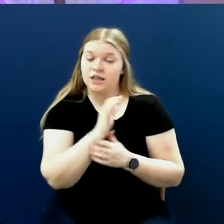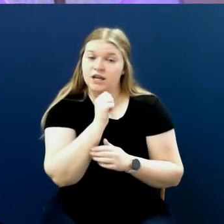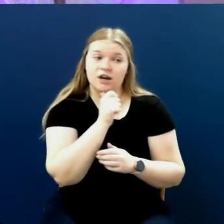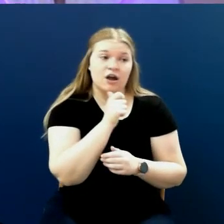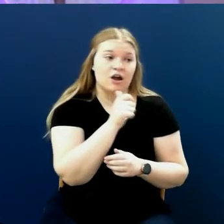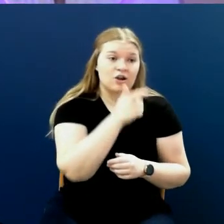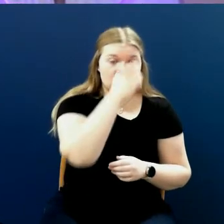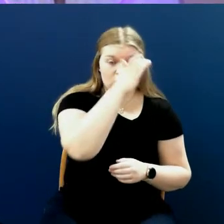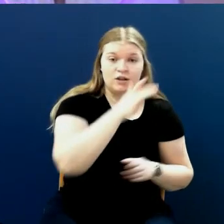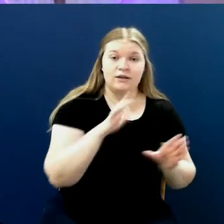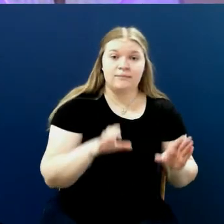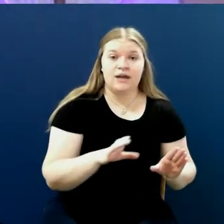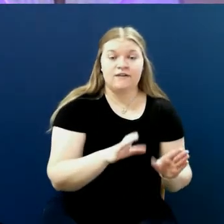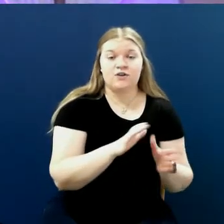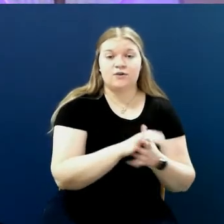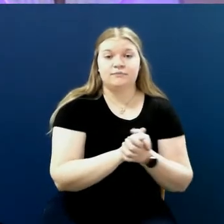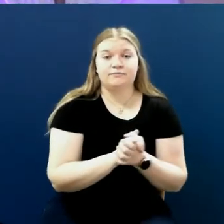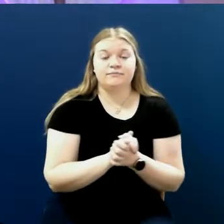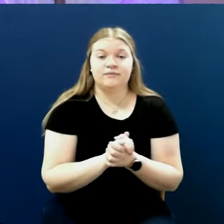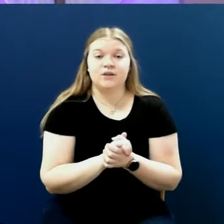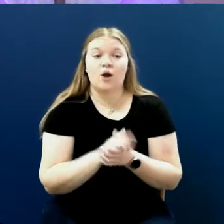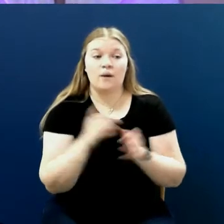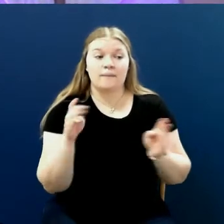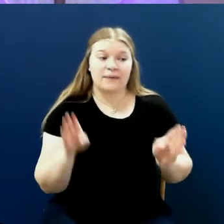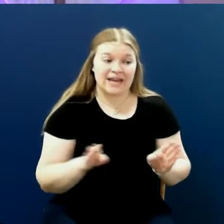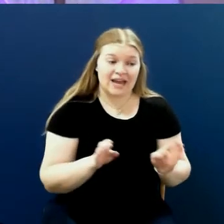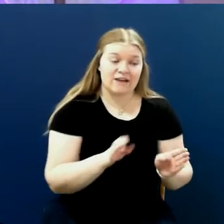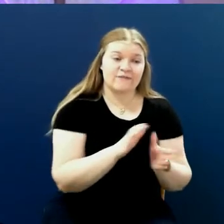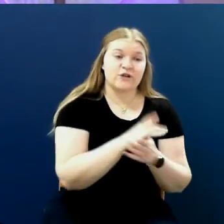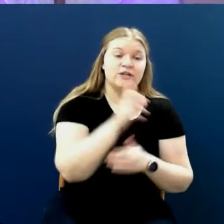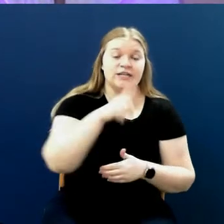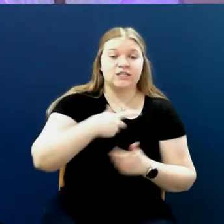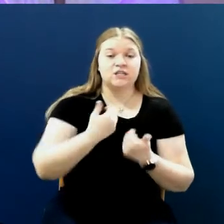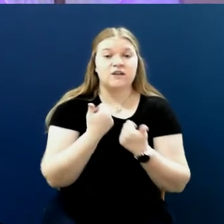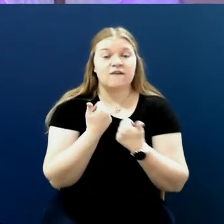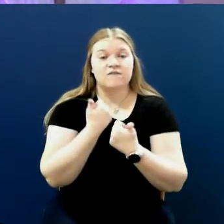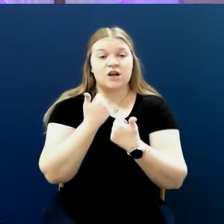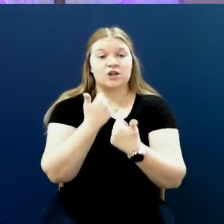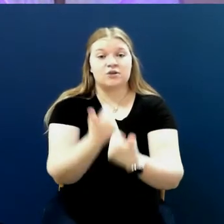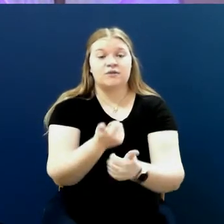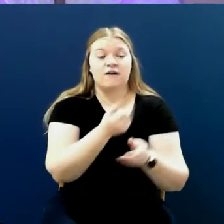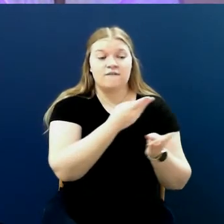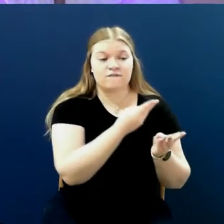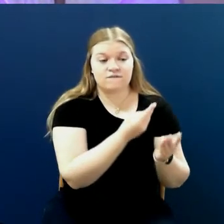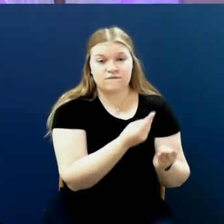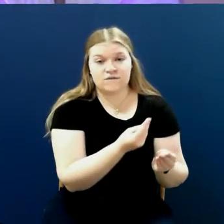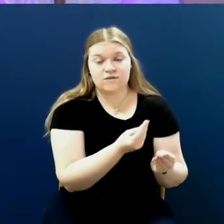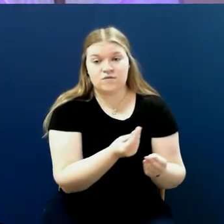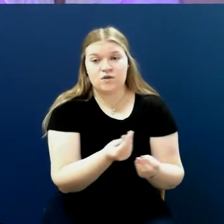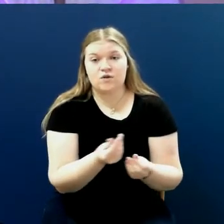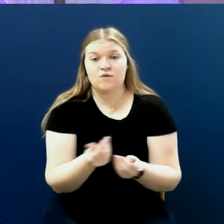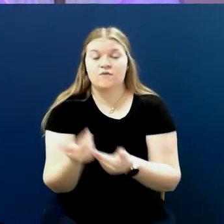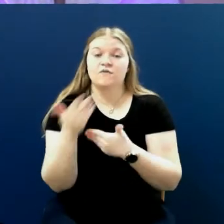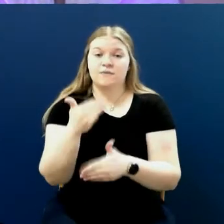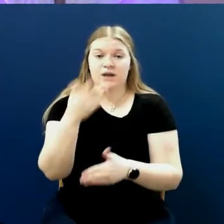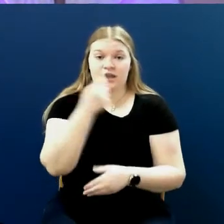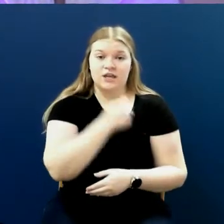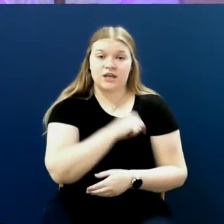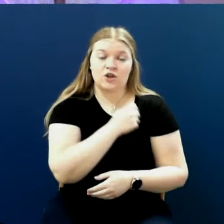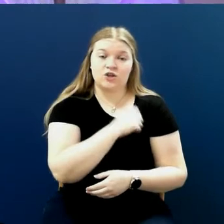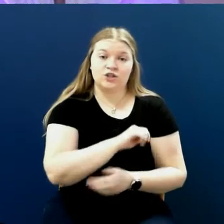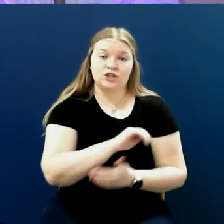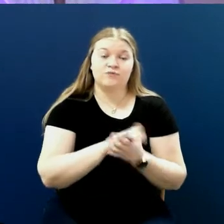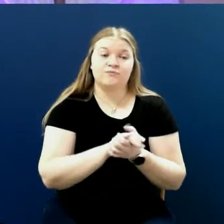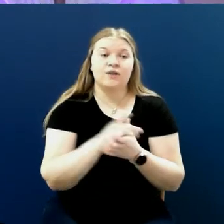ungodly behavior. Our behavior needs to follow and flow from our theology. Now, you might